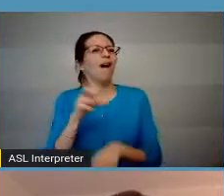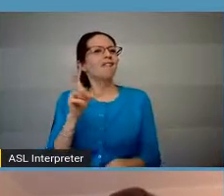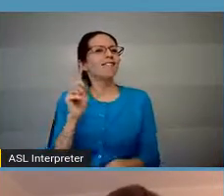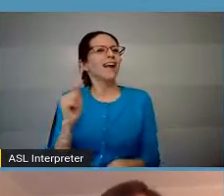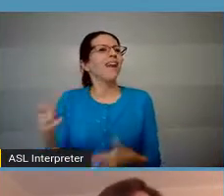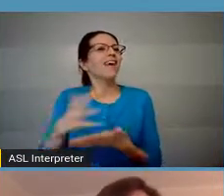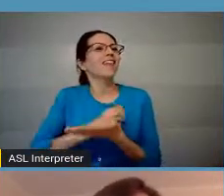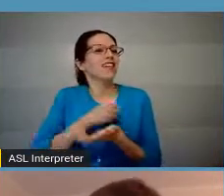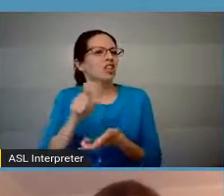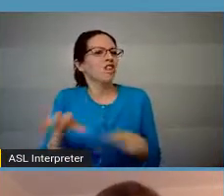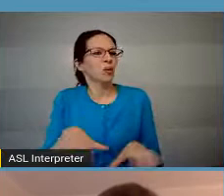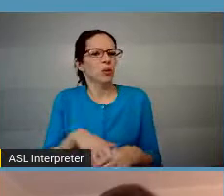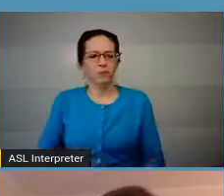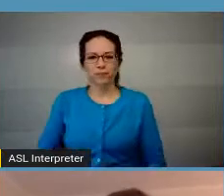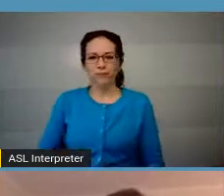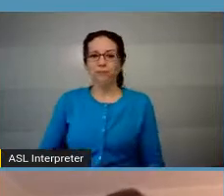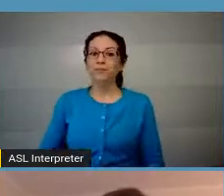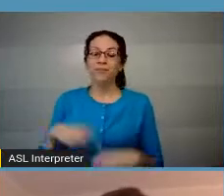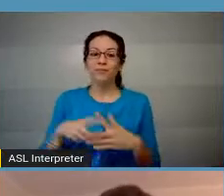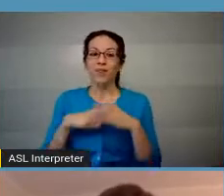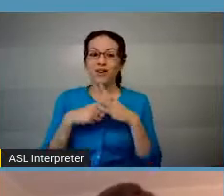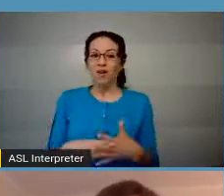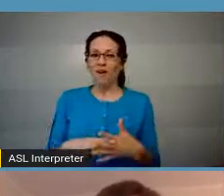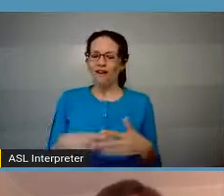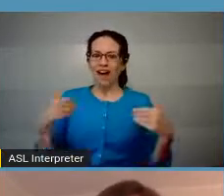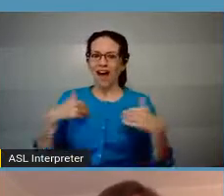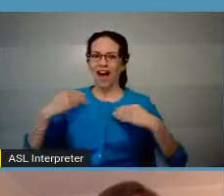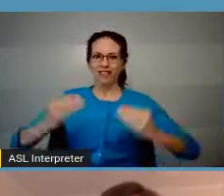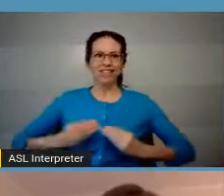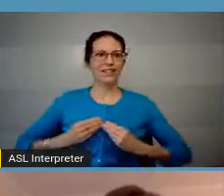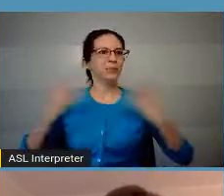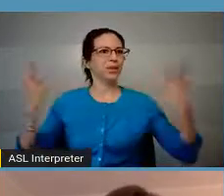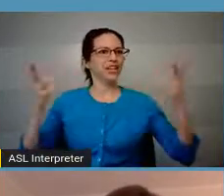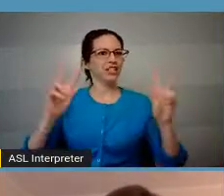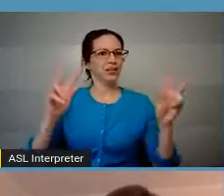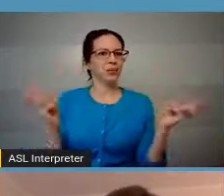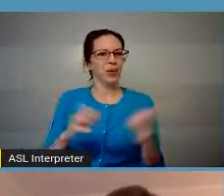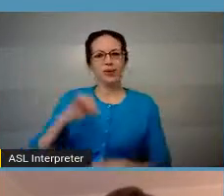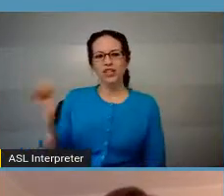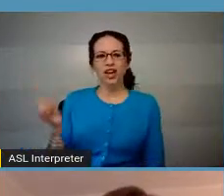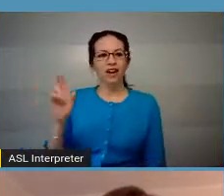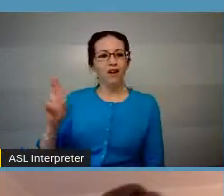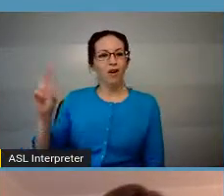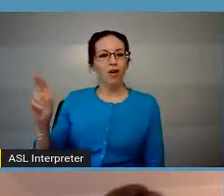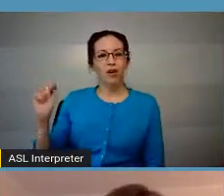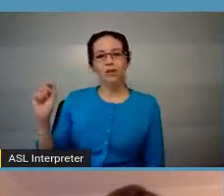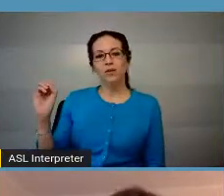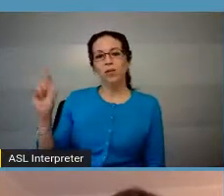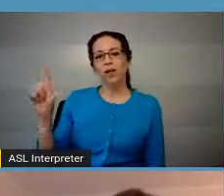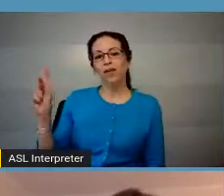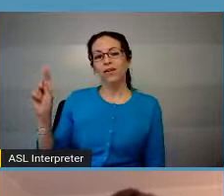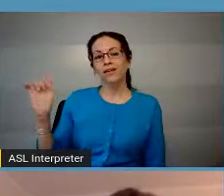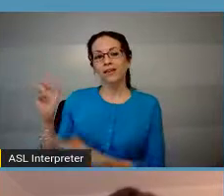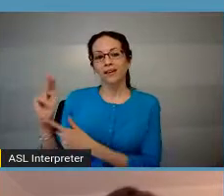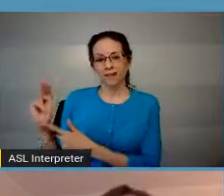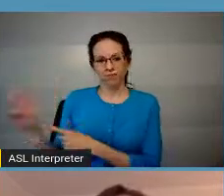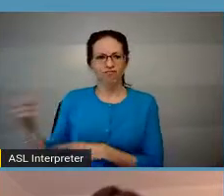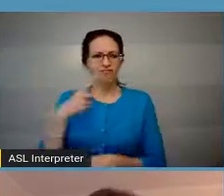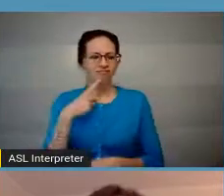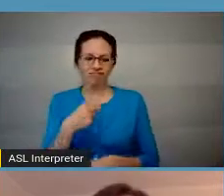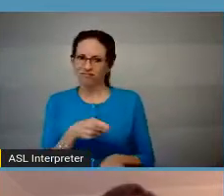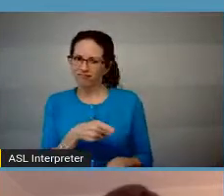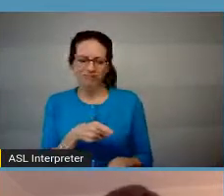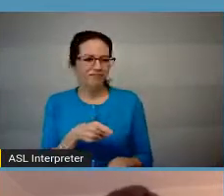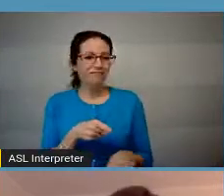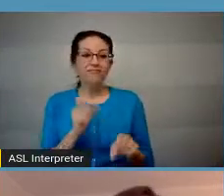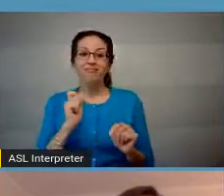Okay, to get us started off, I got us an inspirational quote. This is J.R.R. Tolkien. He says, "It does not do to leave a